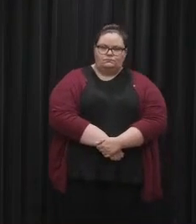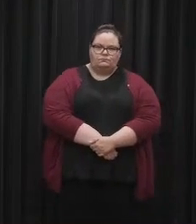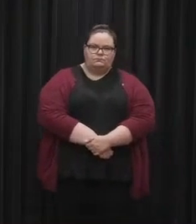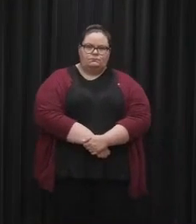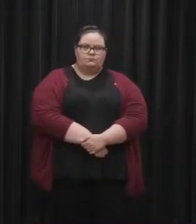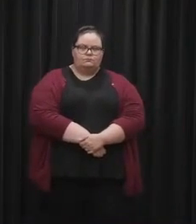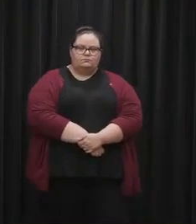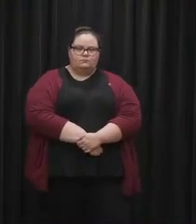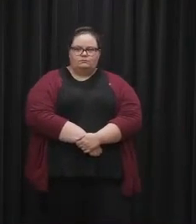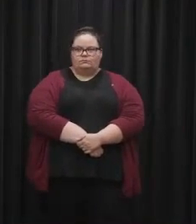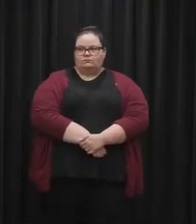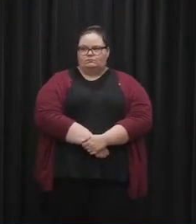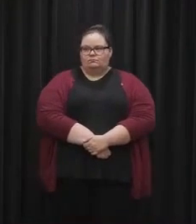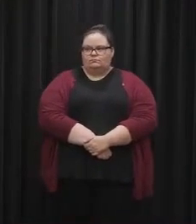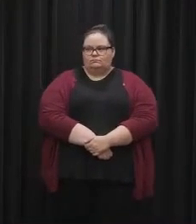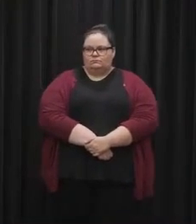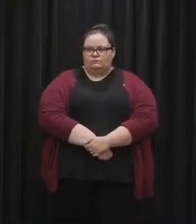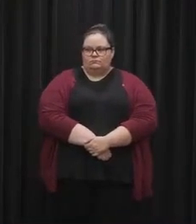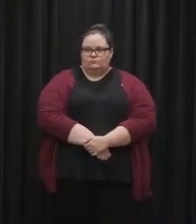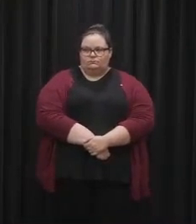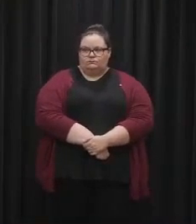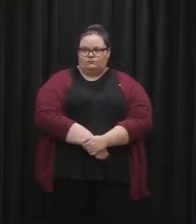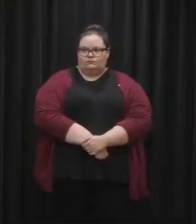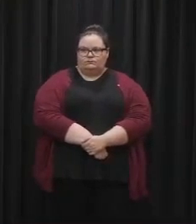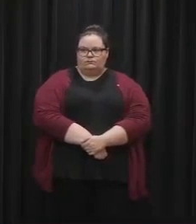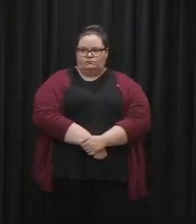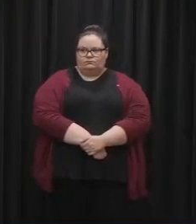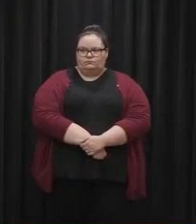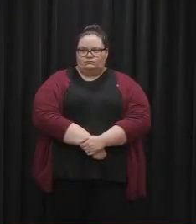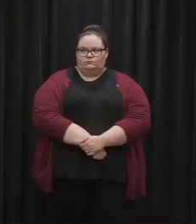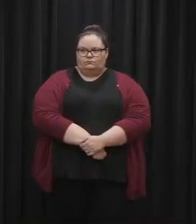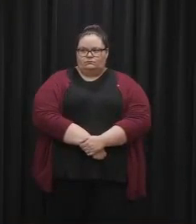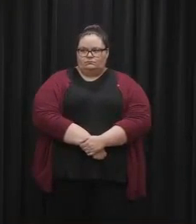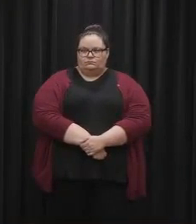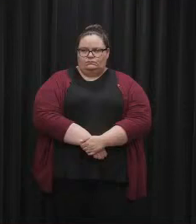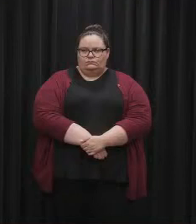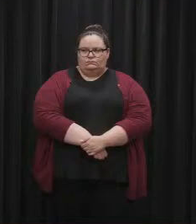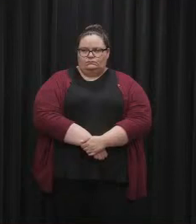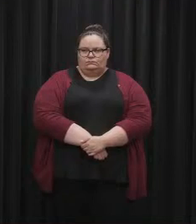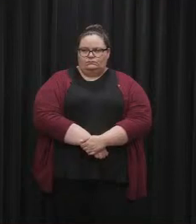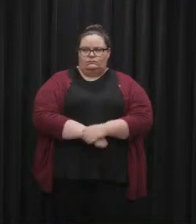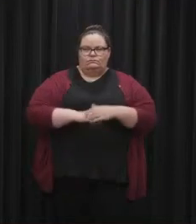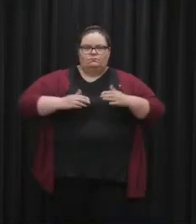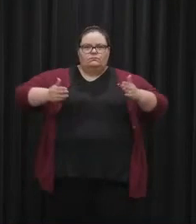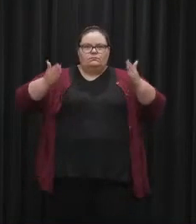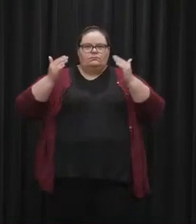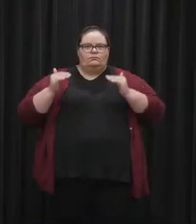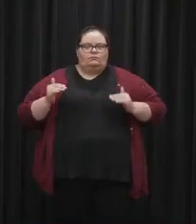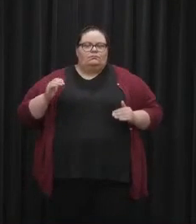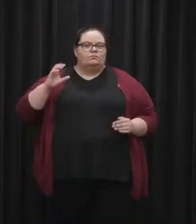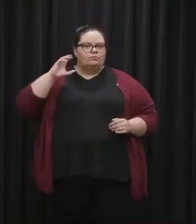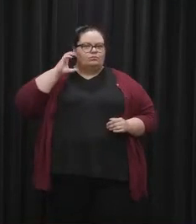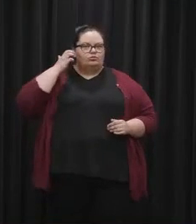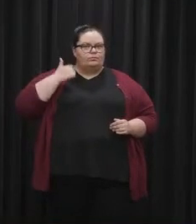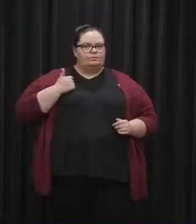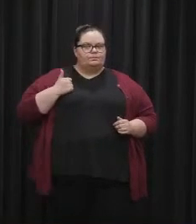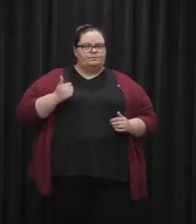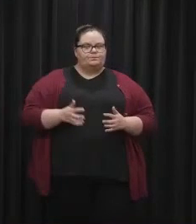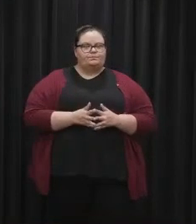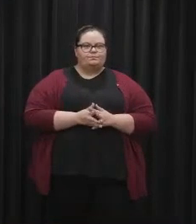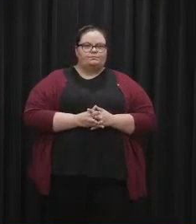people in isolation. Thank you. Merci, Mademoiselle Paul. Margot Castaner,